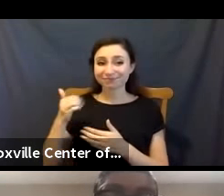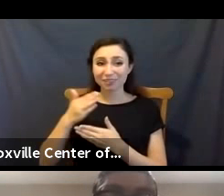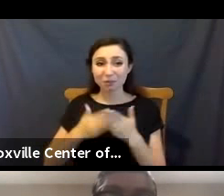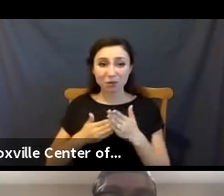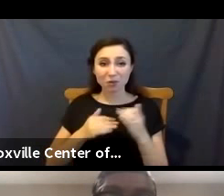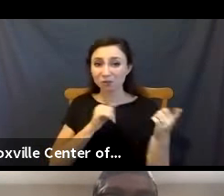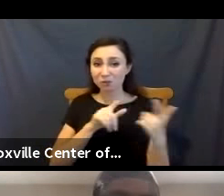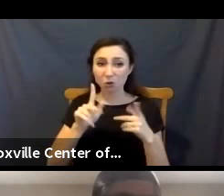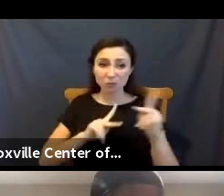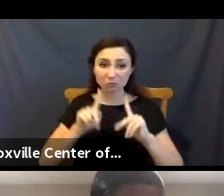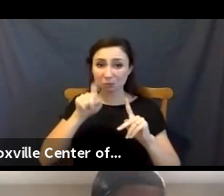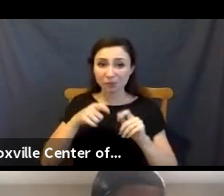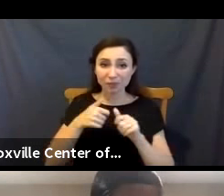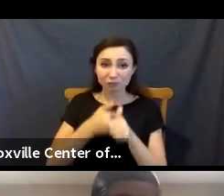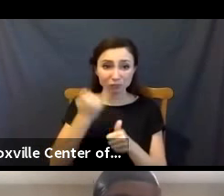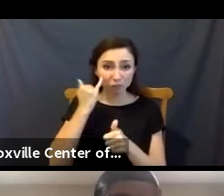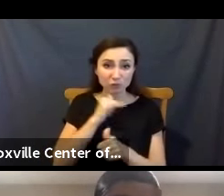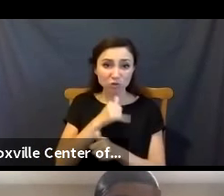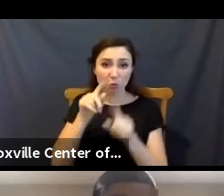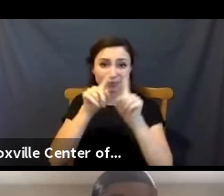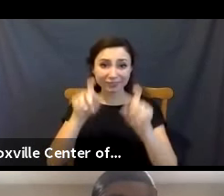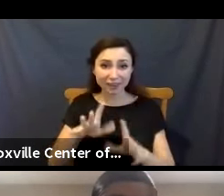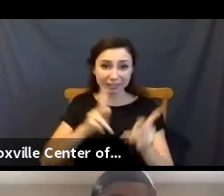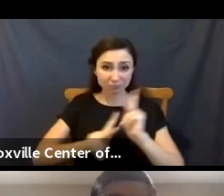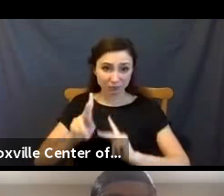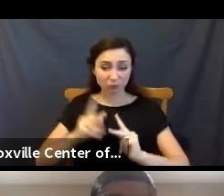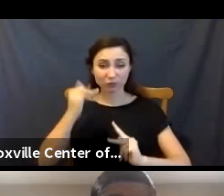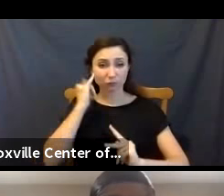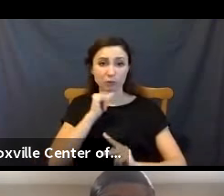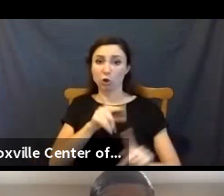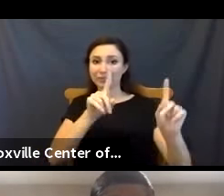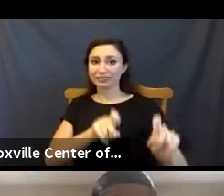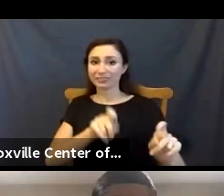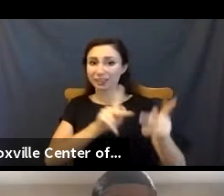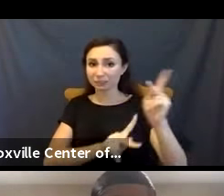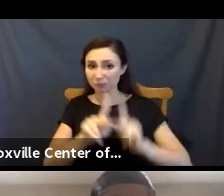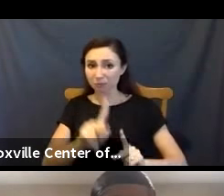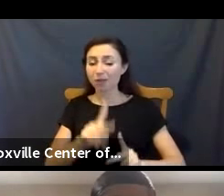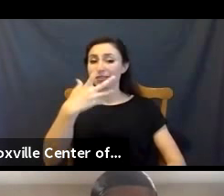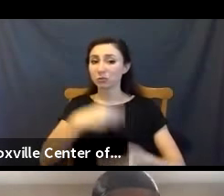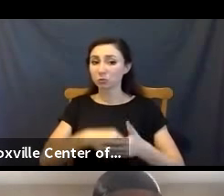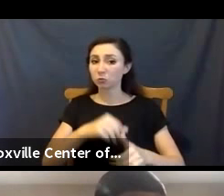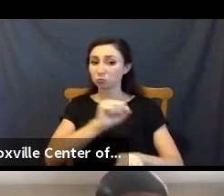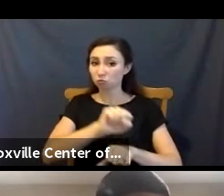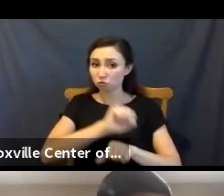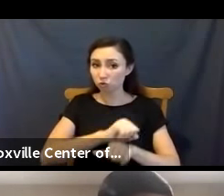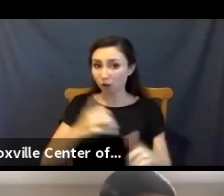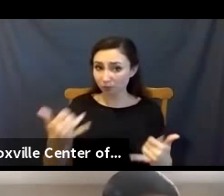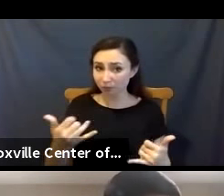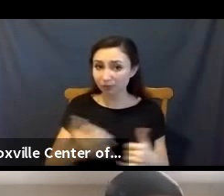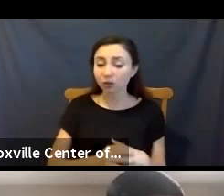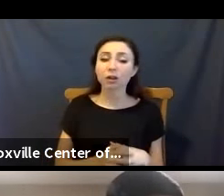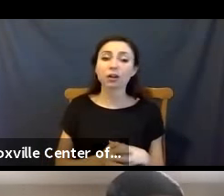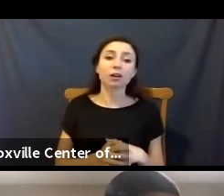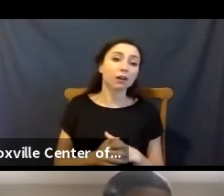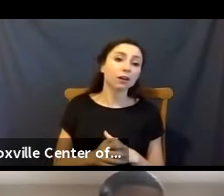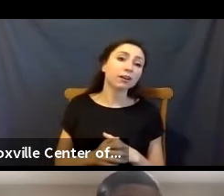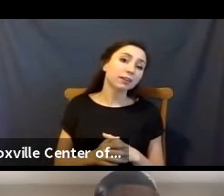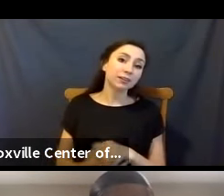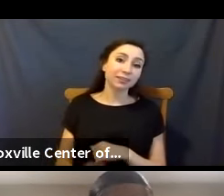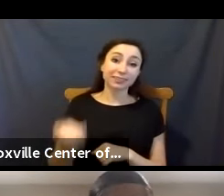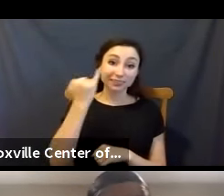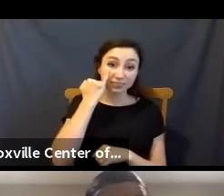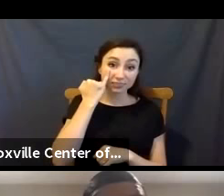their part. If we don't test, and that's part of the job here, is that, if we